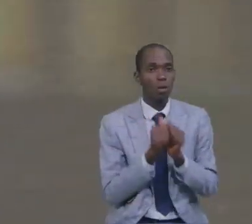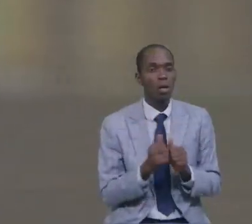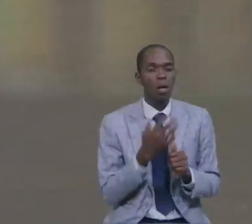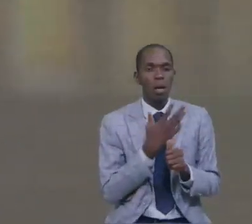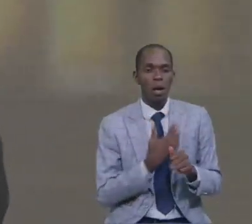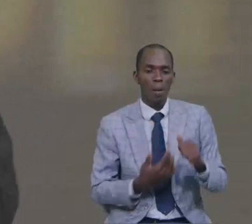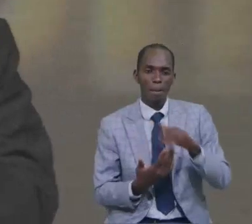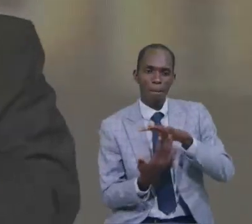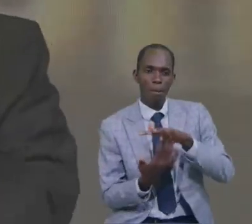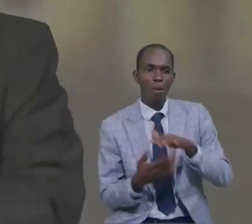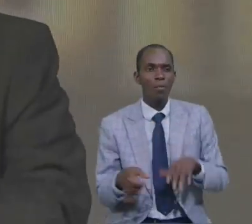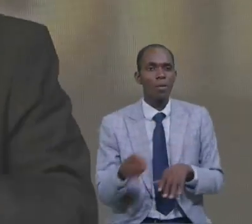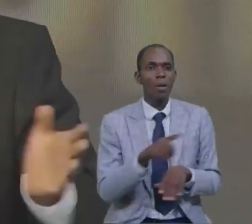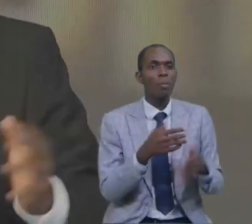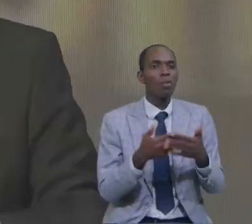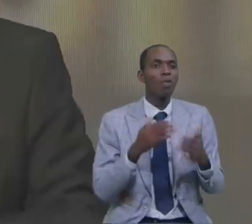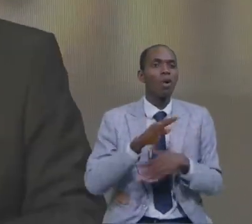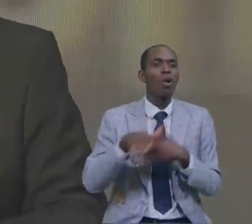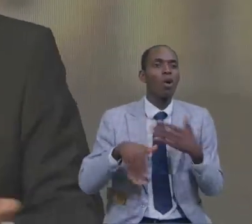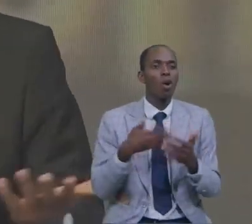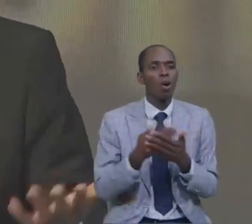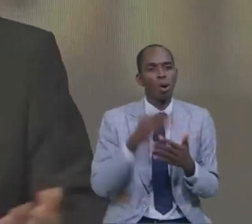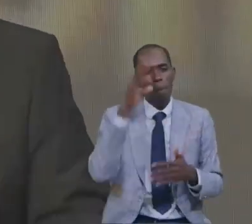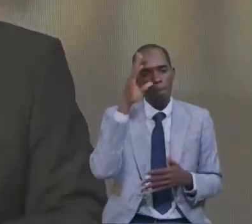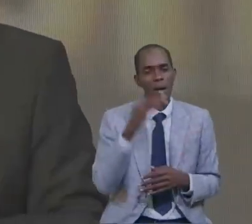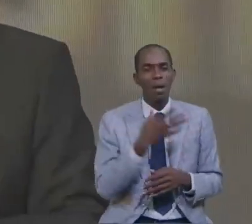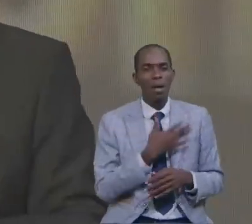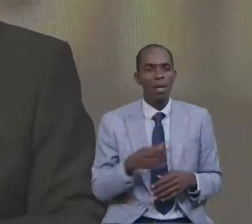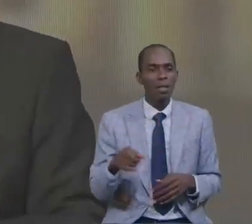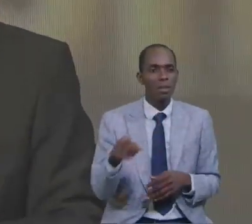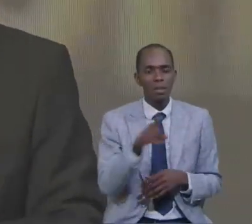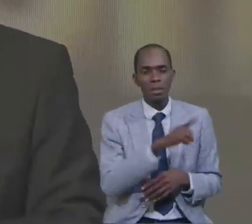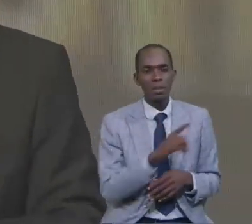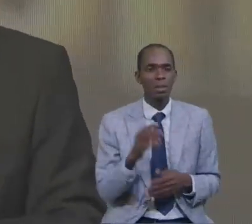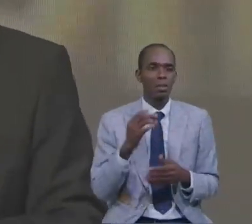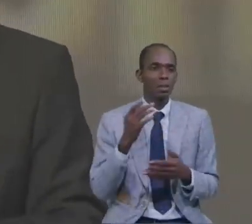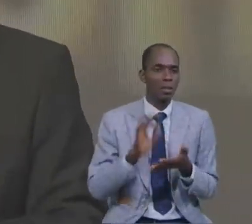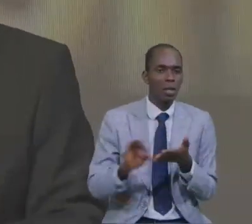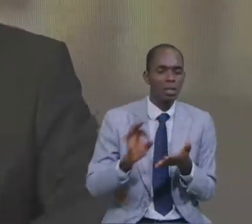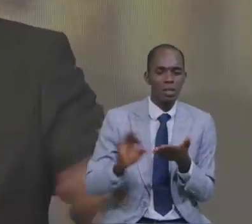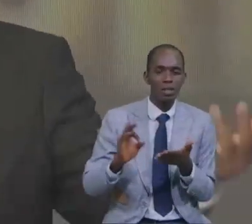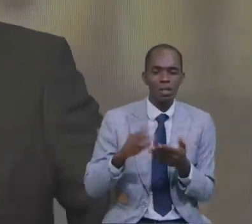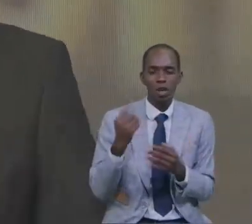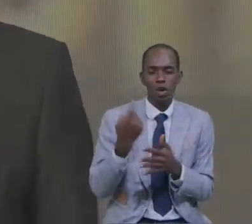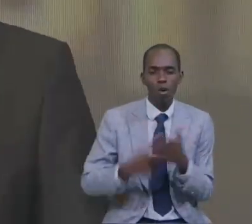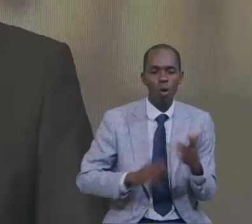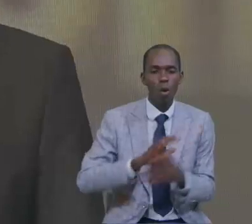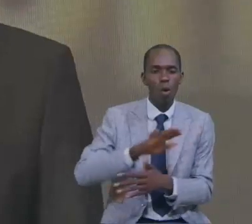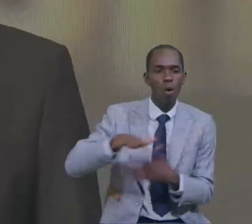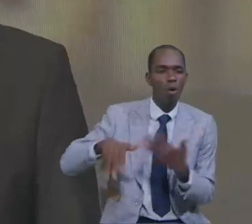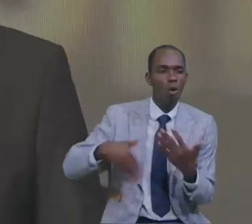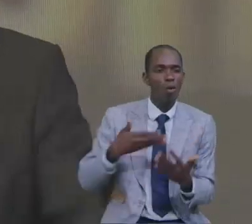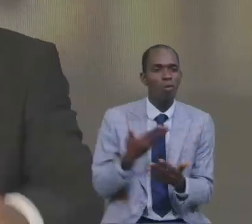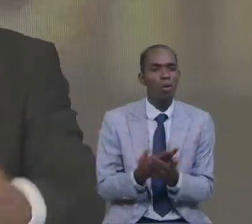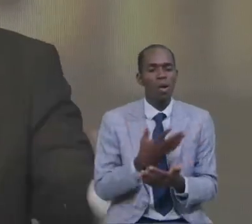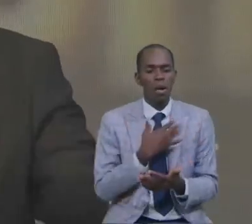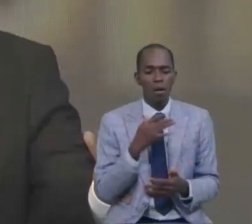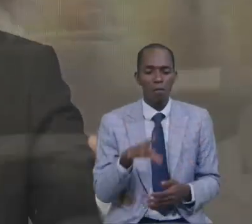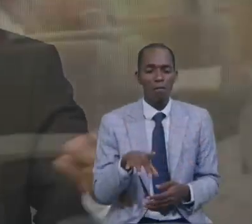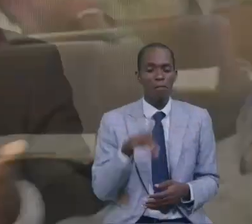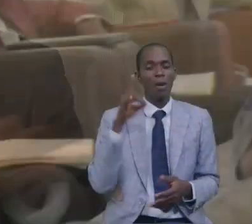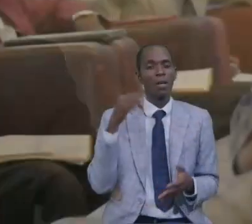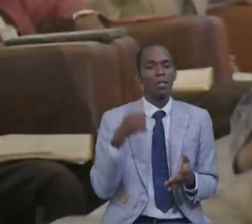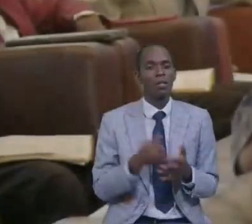them and found it to be 50,000 pieces of silver. And then in verse 20 it says,